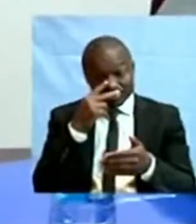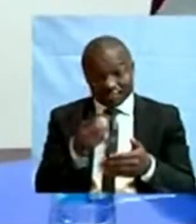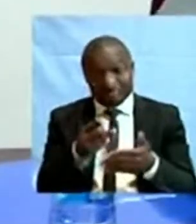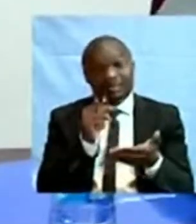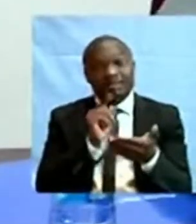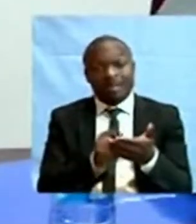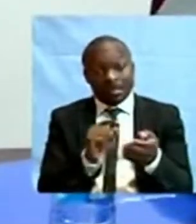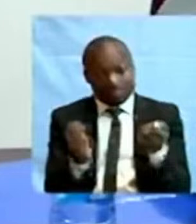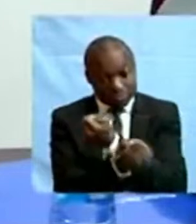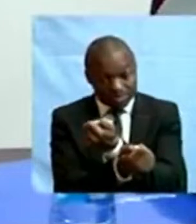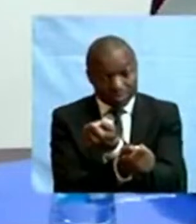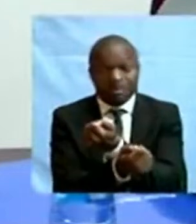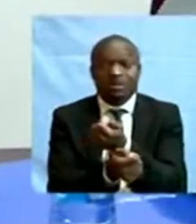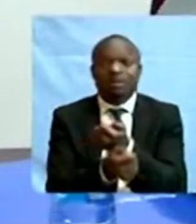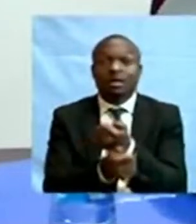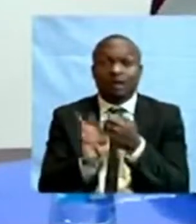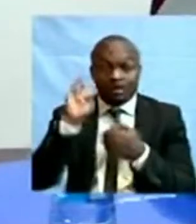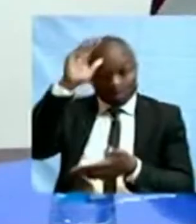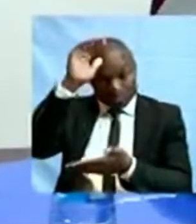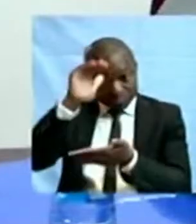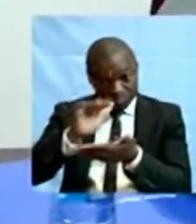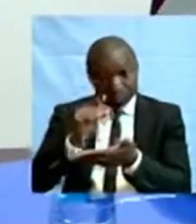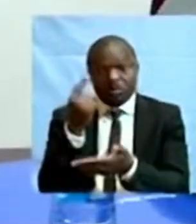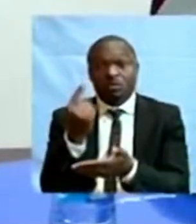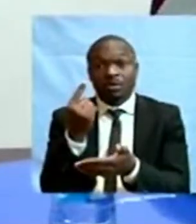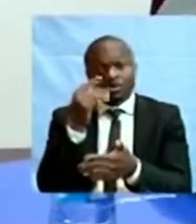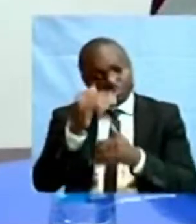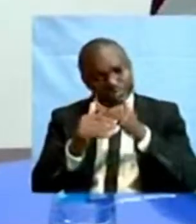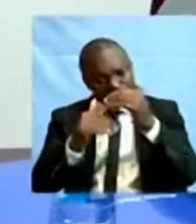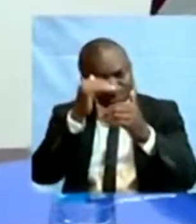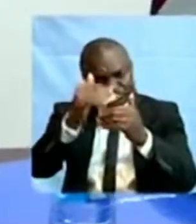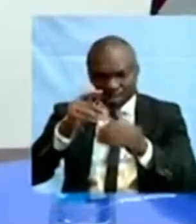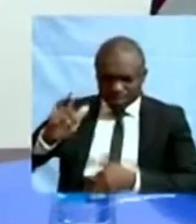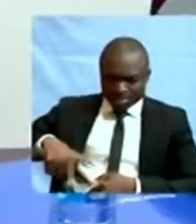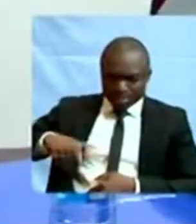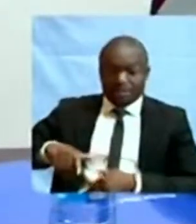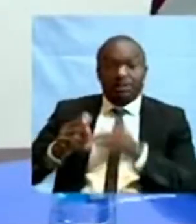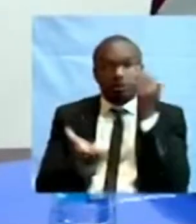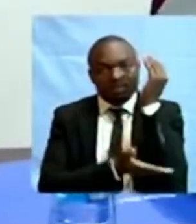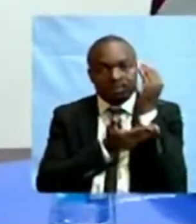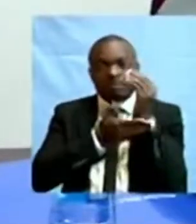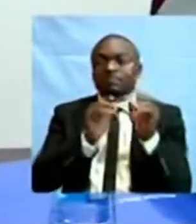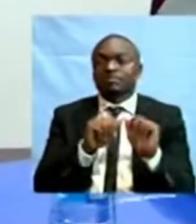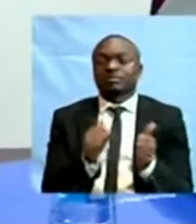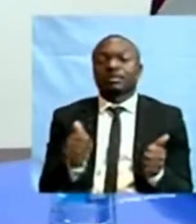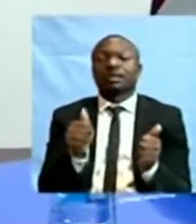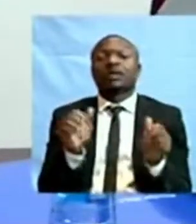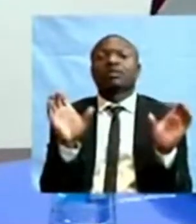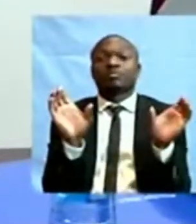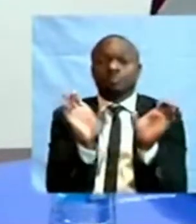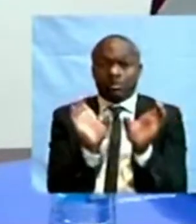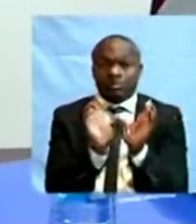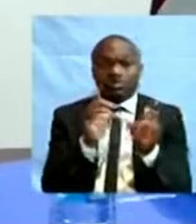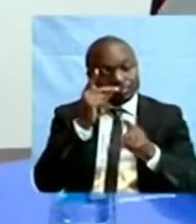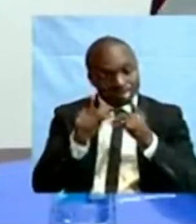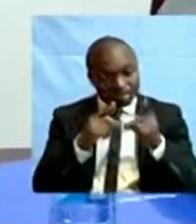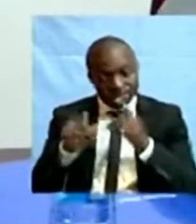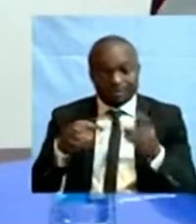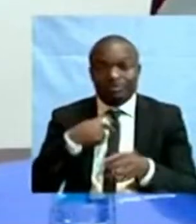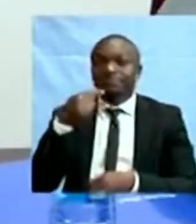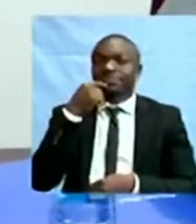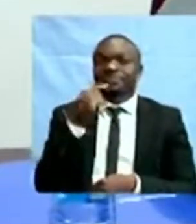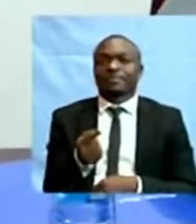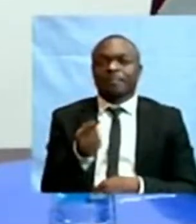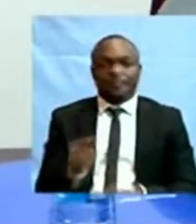these changes are designed to reduce 1, bureaucratic delays, number 2, improve the efficiency of the certification system, as I earlier